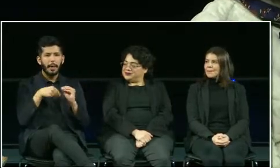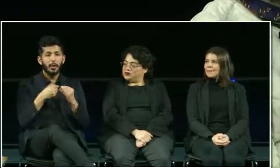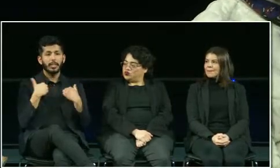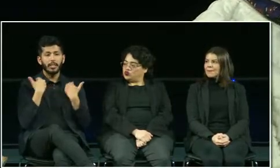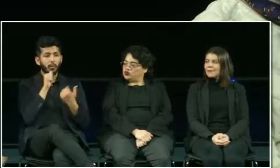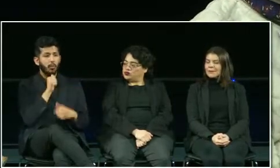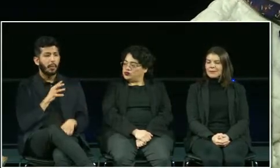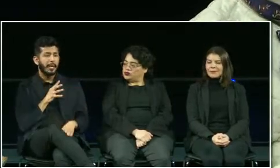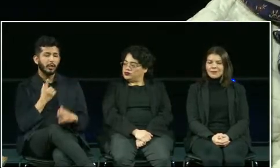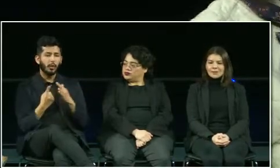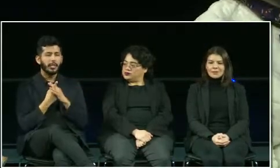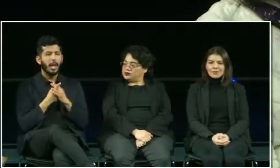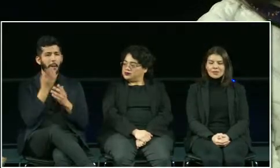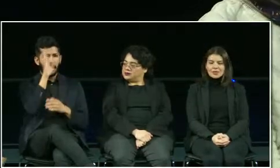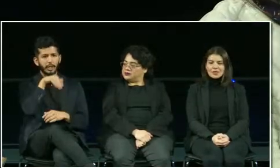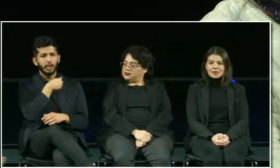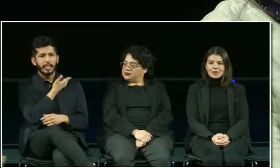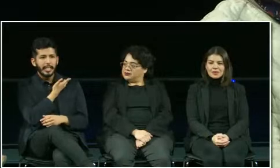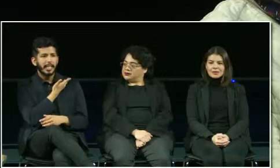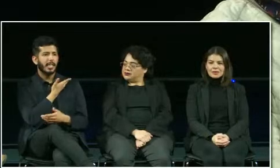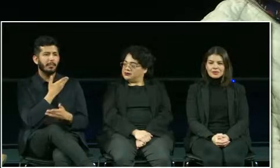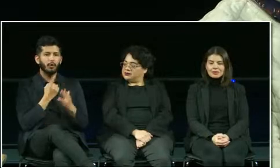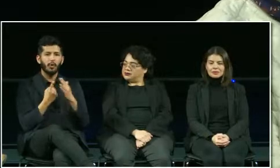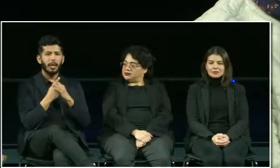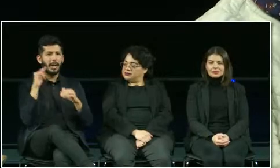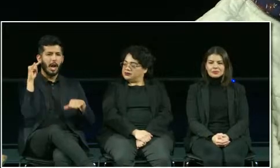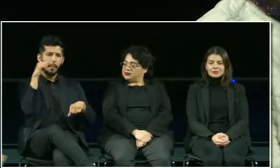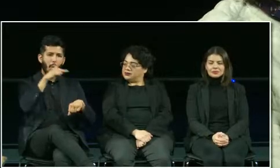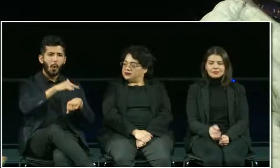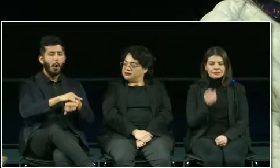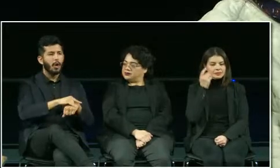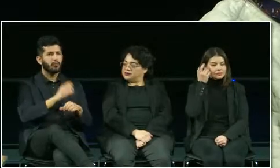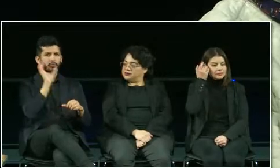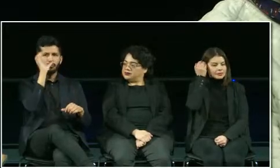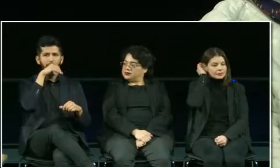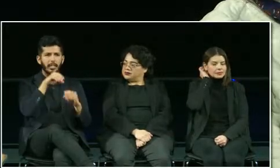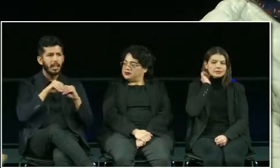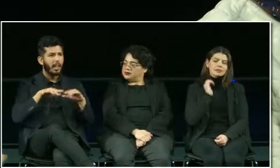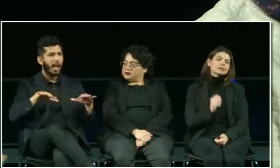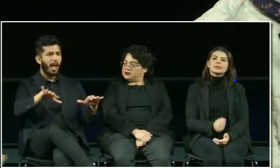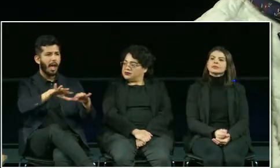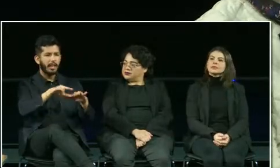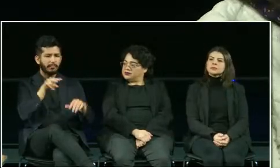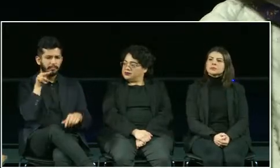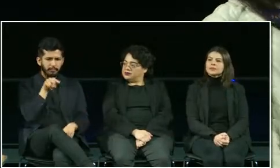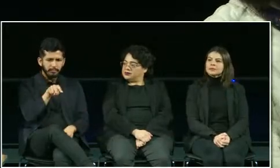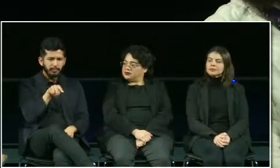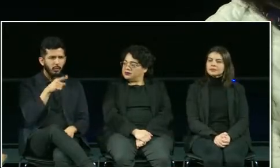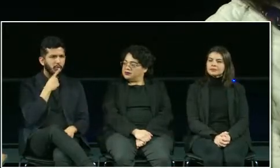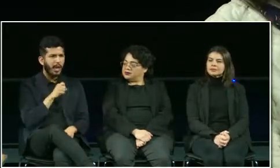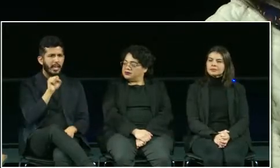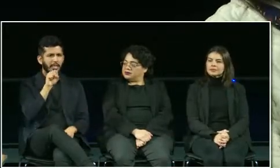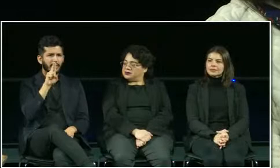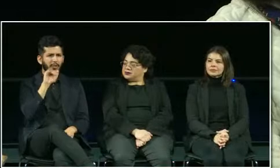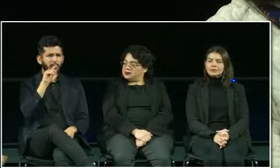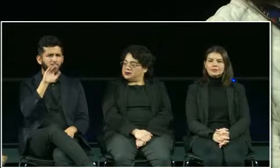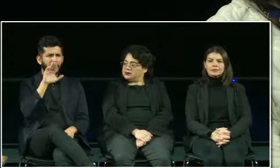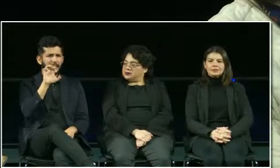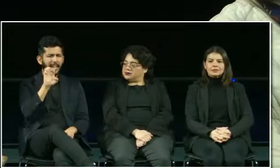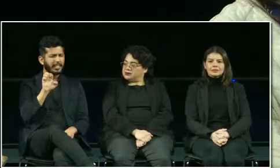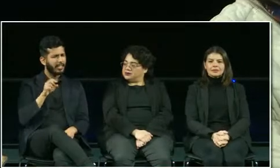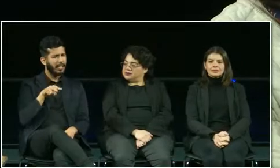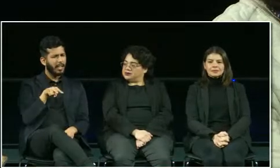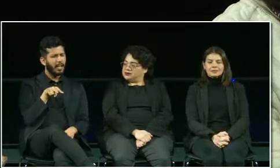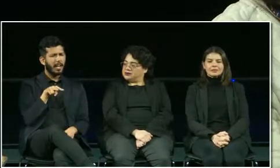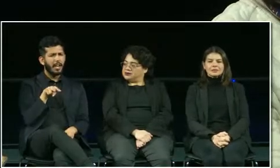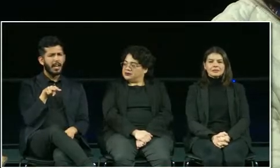Hajib, airport, stranger in a strange land, and there's this red suitcase, and it takes us a while to figure out what